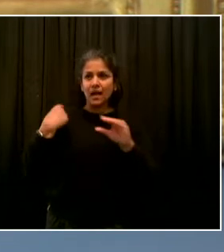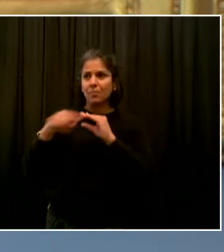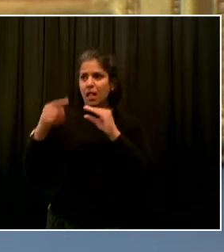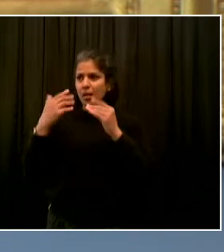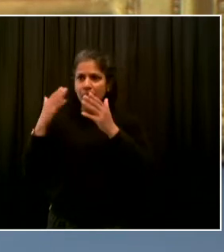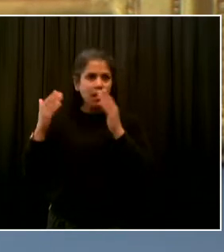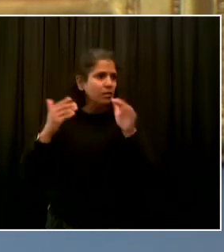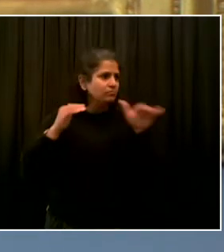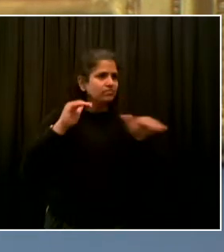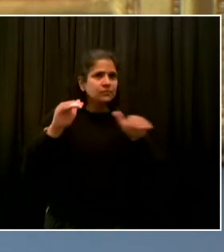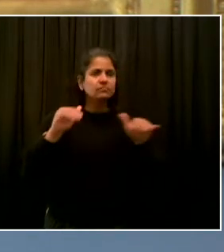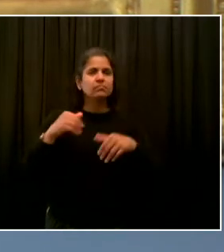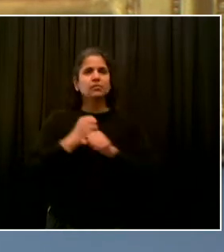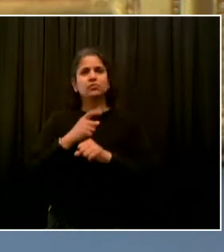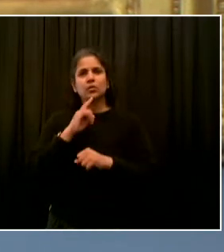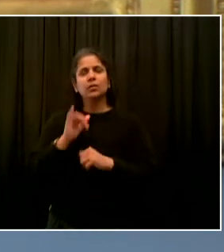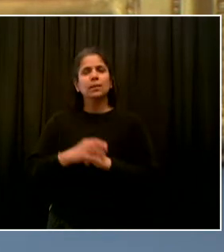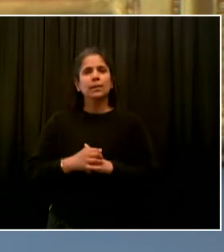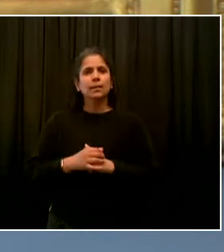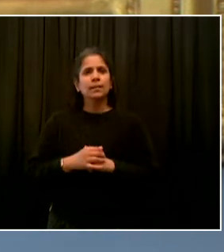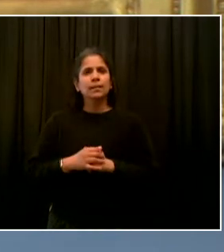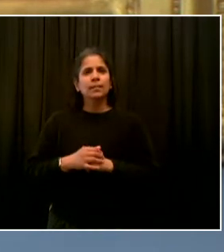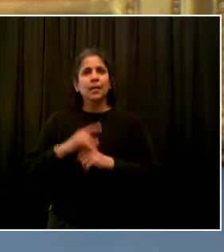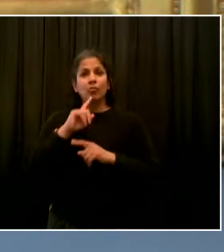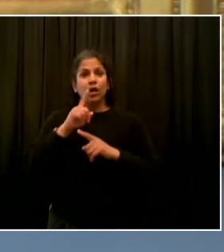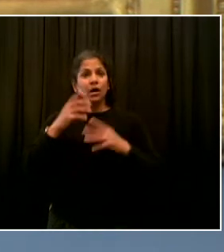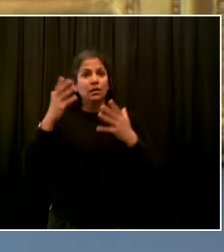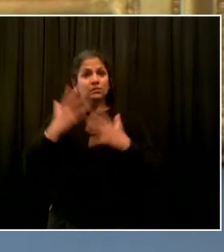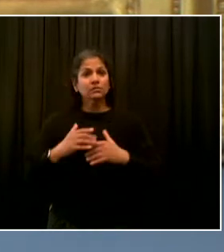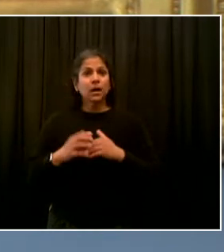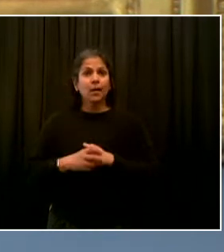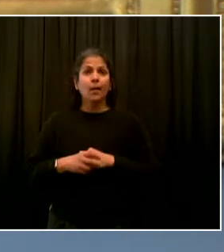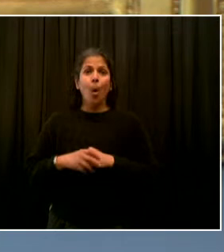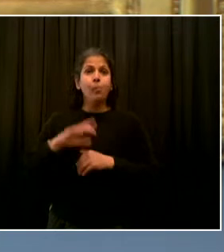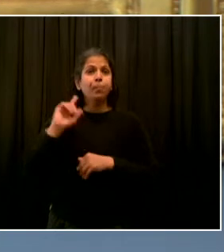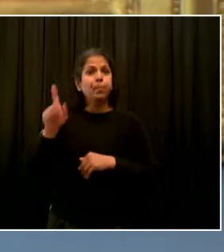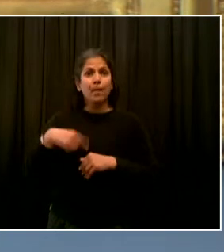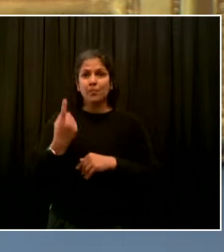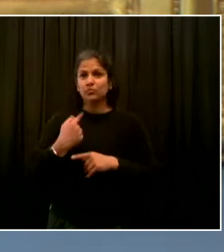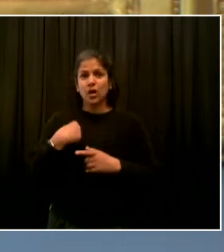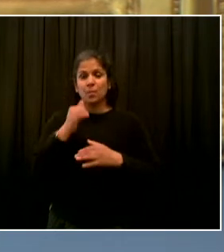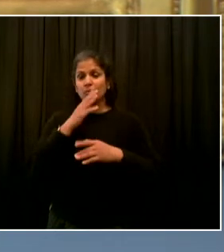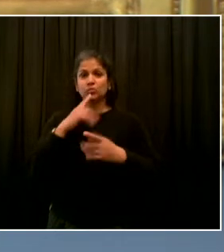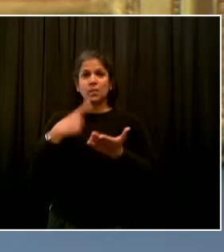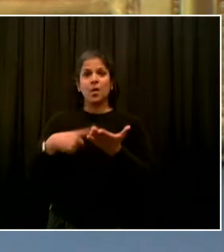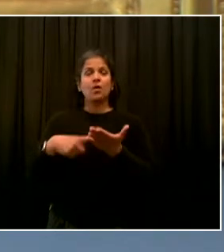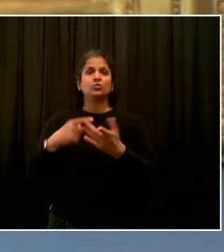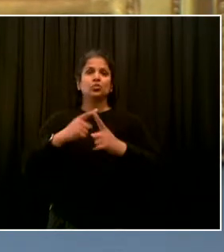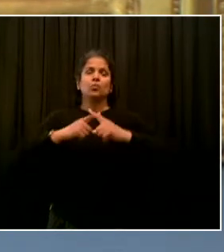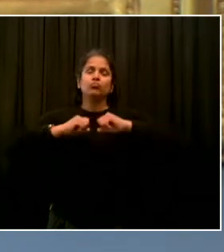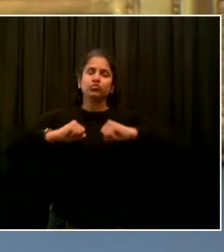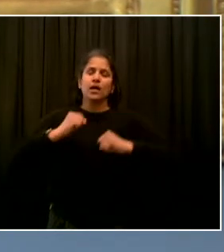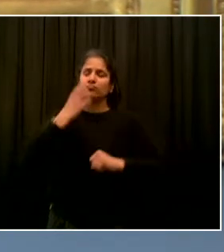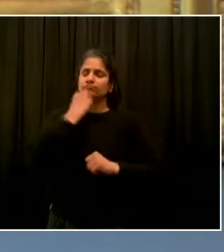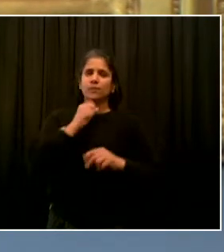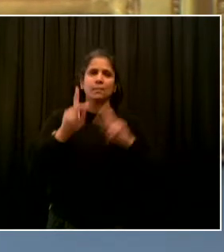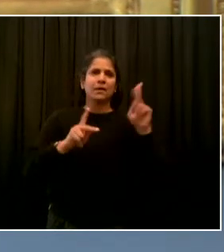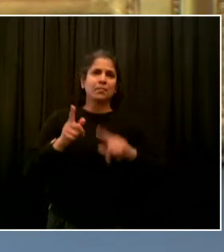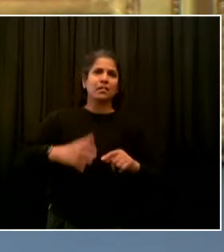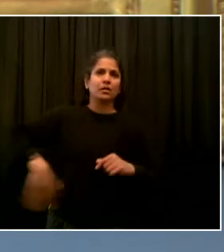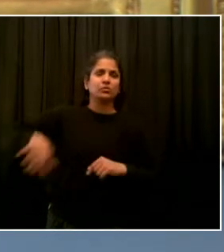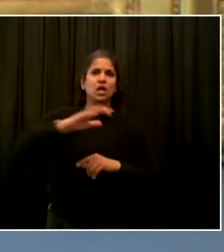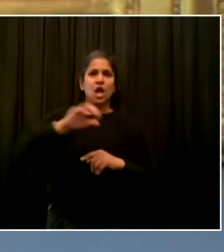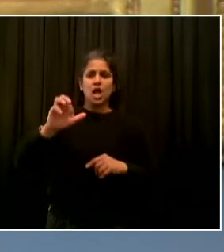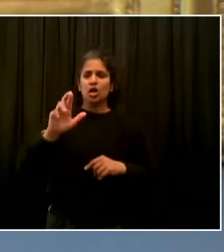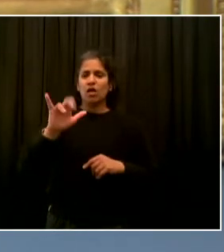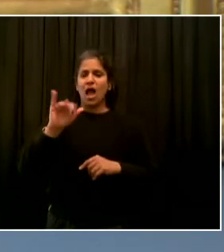bit dismayed that all we talk about protecting people who commit crimes. I say this over and over again. When are we going to start